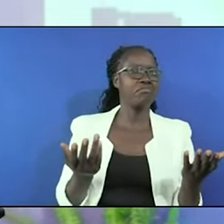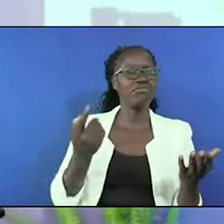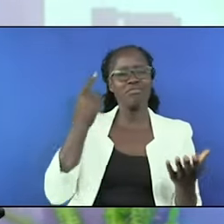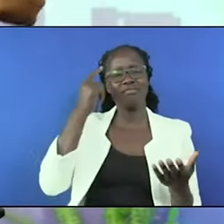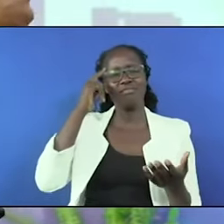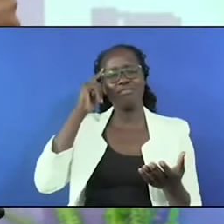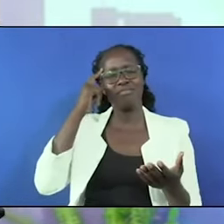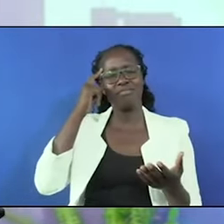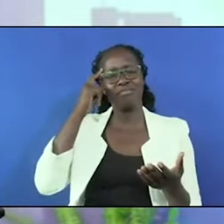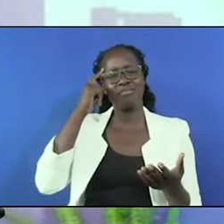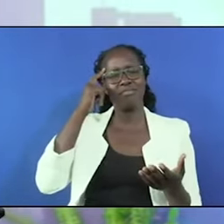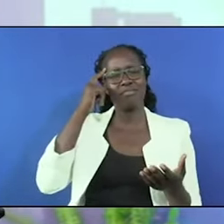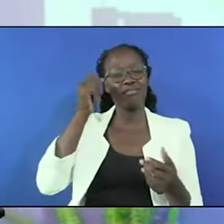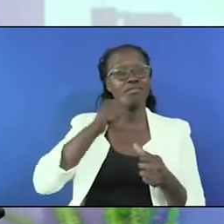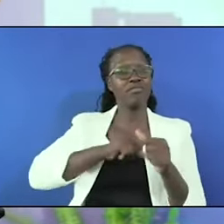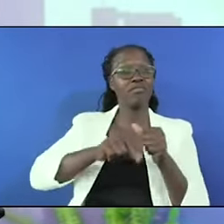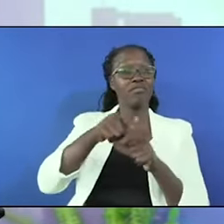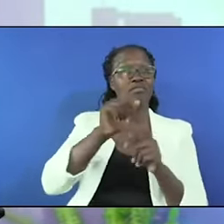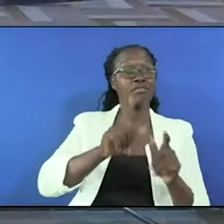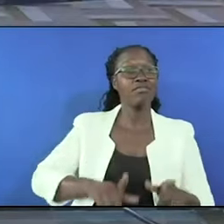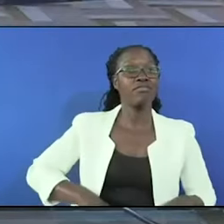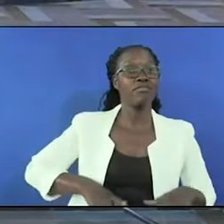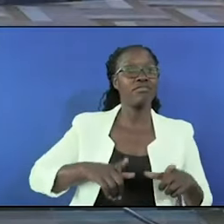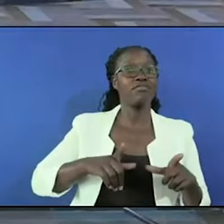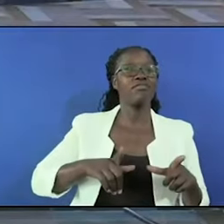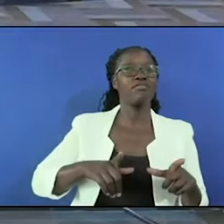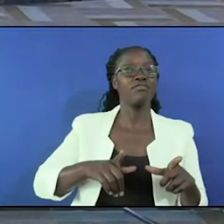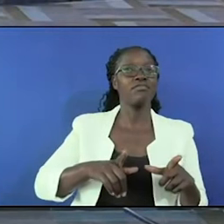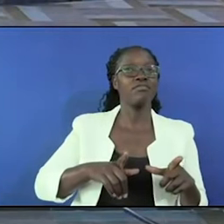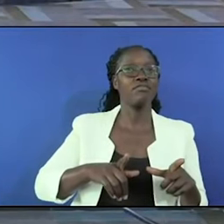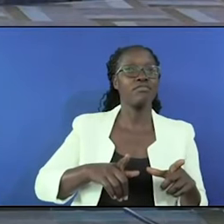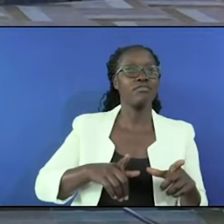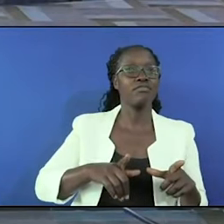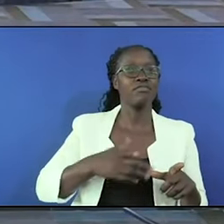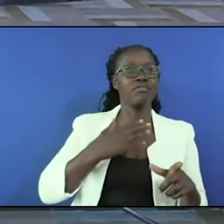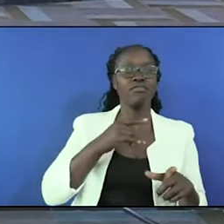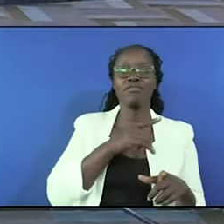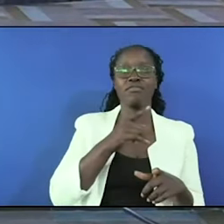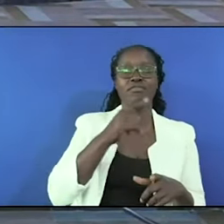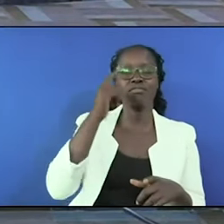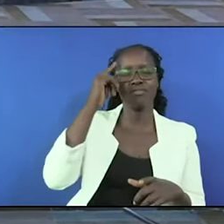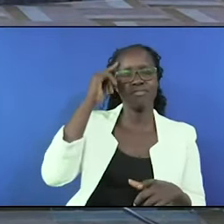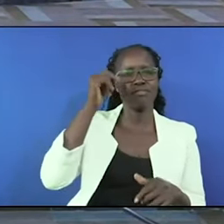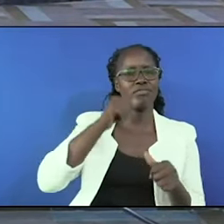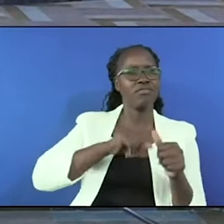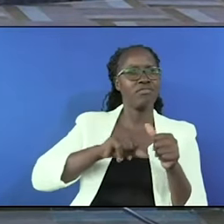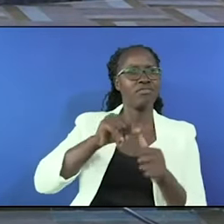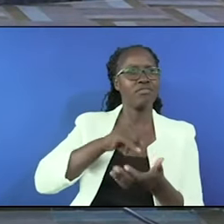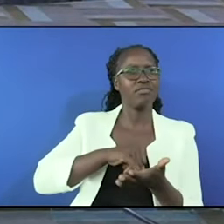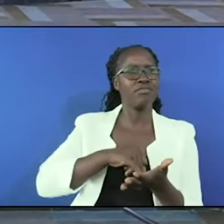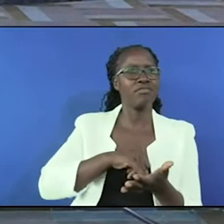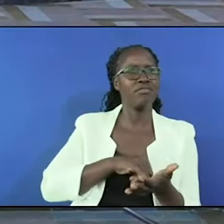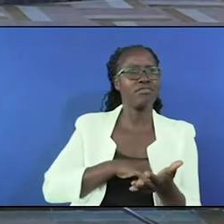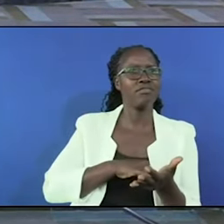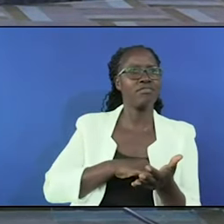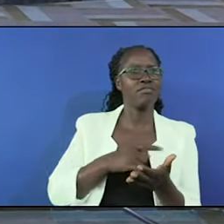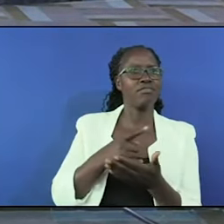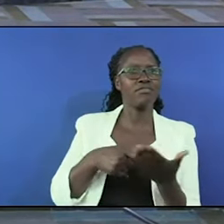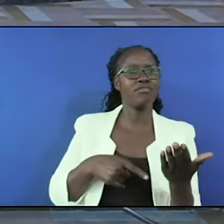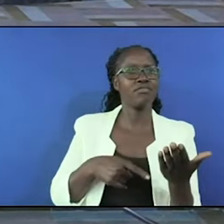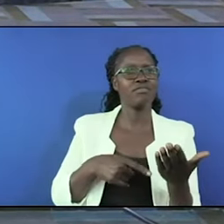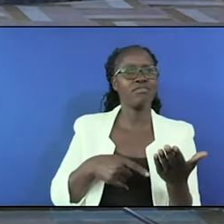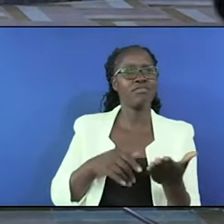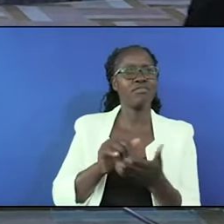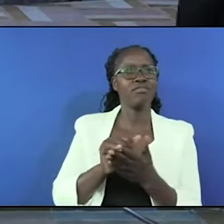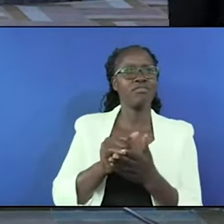you to think about your life. I want you to think about it. What is it